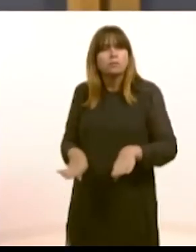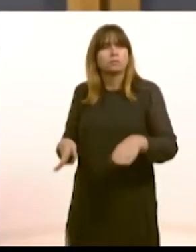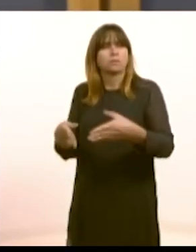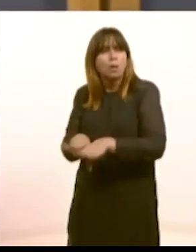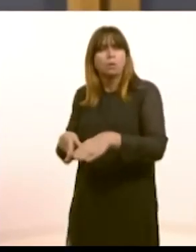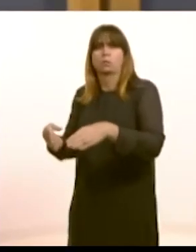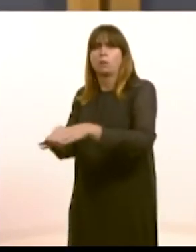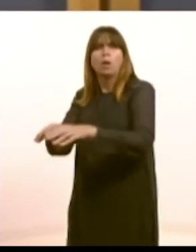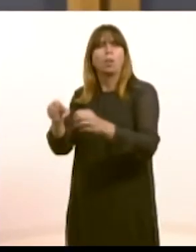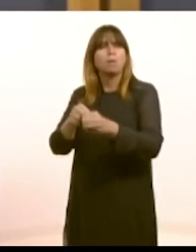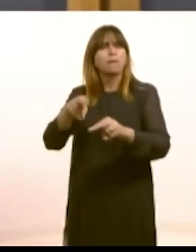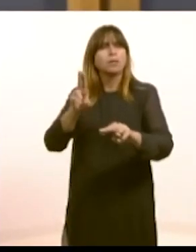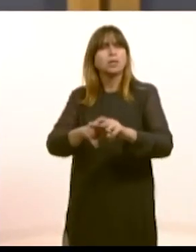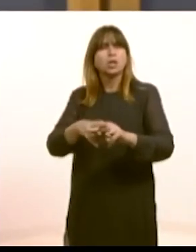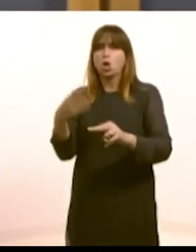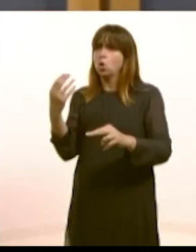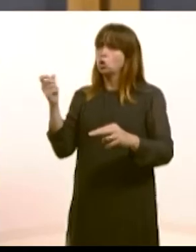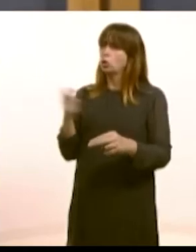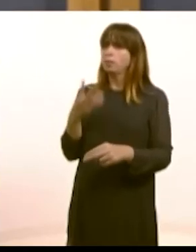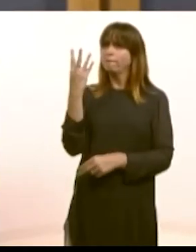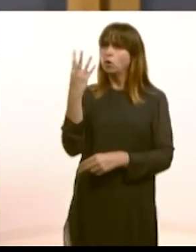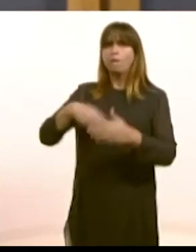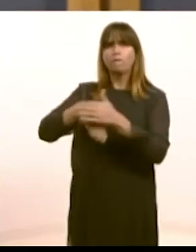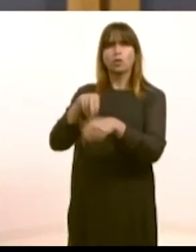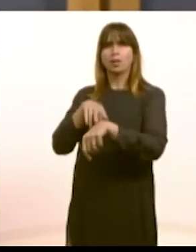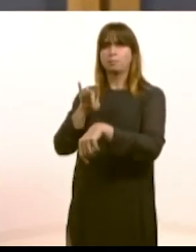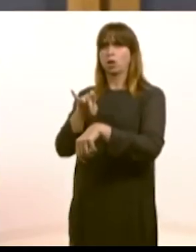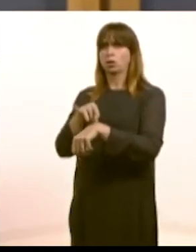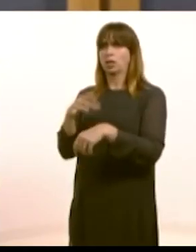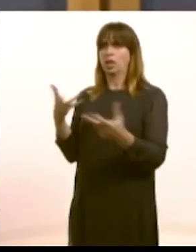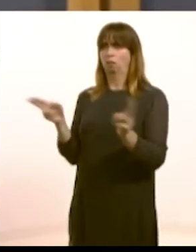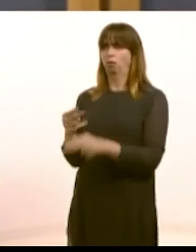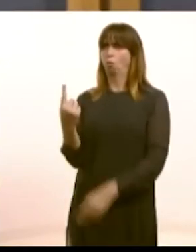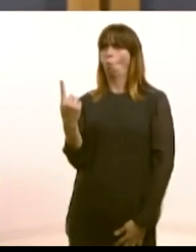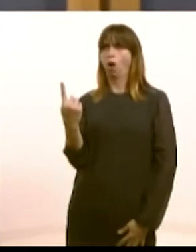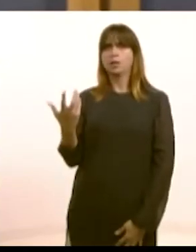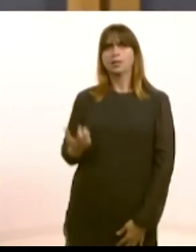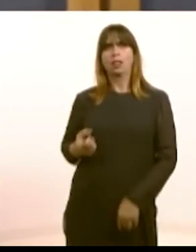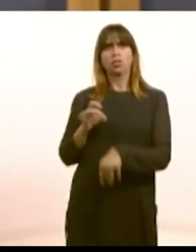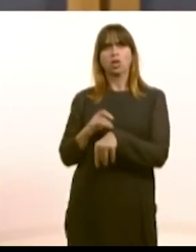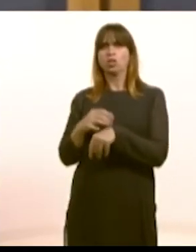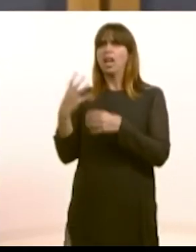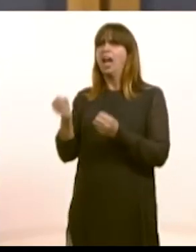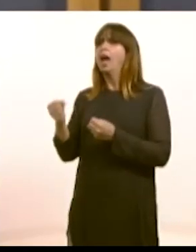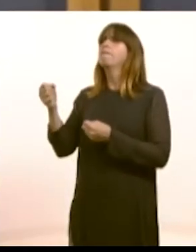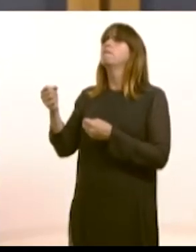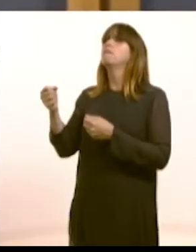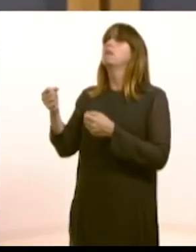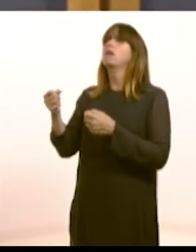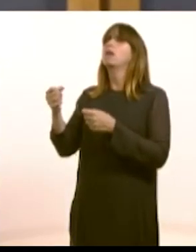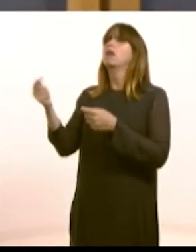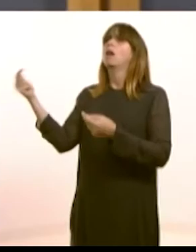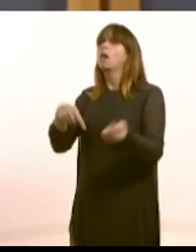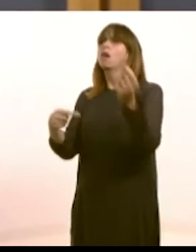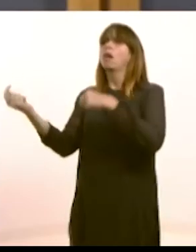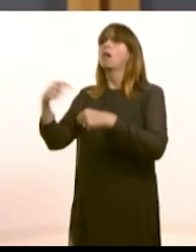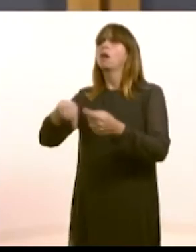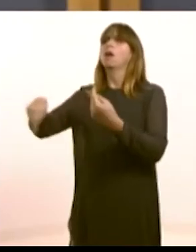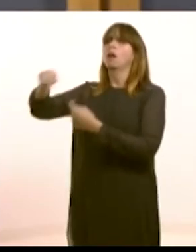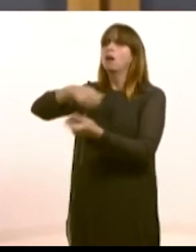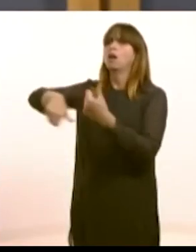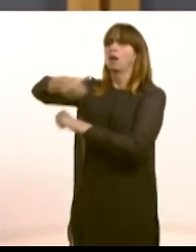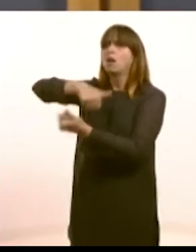in Blaenau Ffestiniog, which ought to have four full-time doctors, and it's only got one salaried doctor, and a variety of locums. As